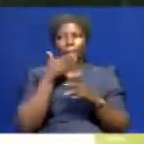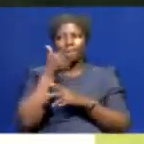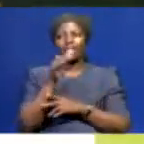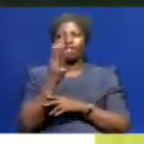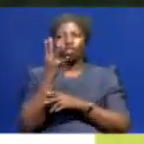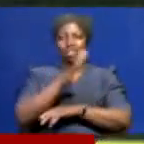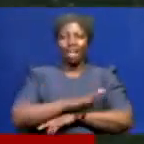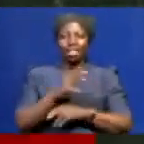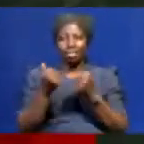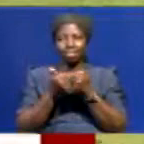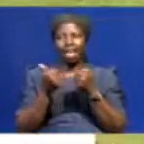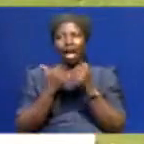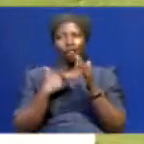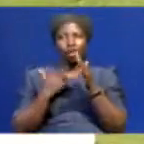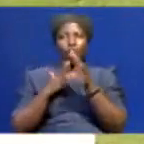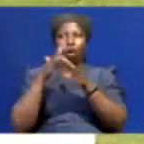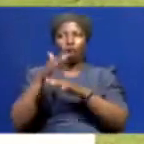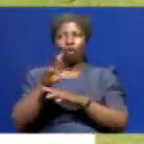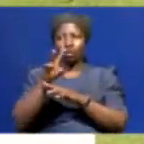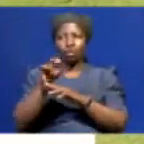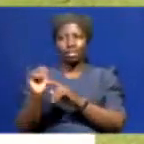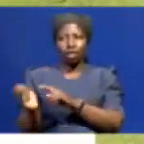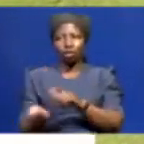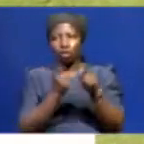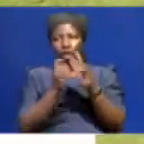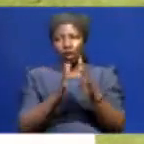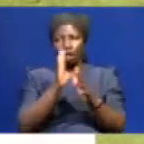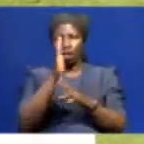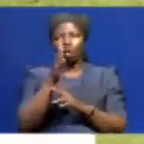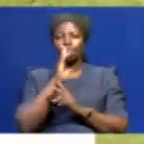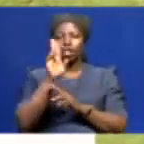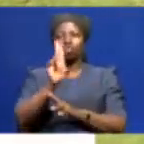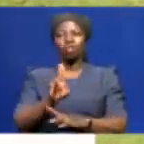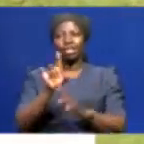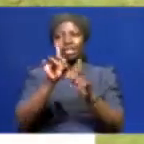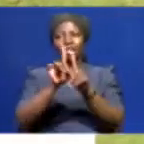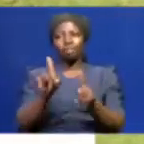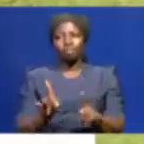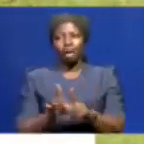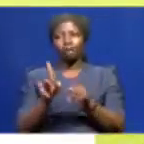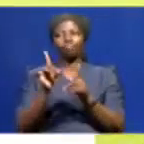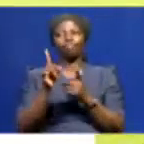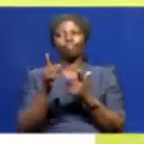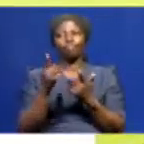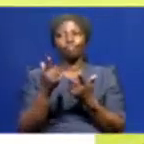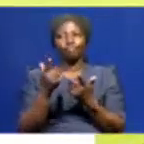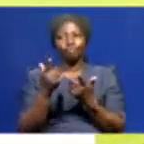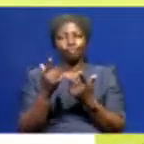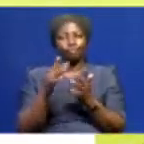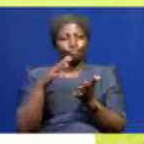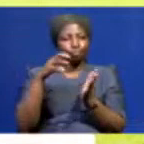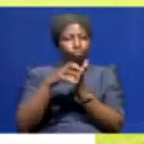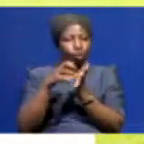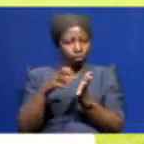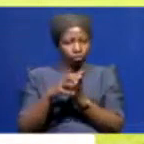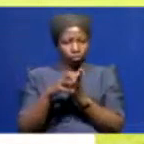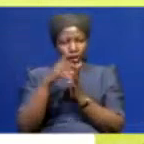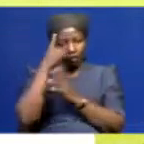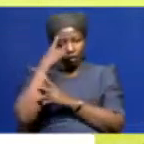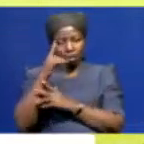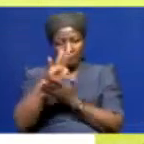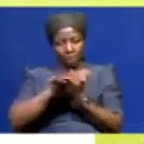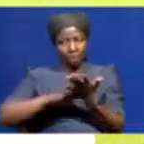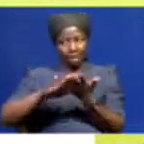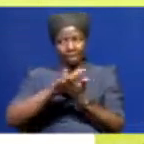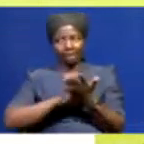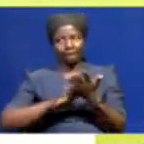has featured more than 20 golfers and will be used as a counting event for the World Amateur Golf Ranking. Junior Golf Foundation has done a really